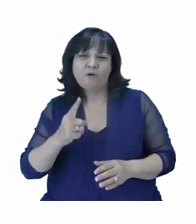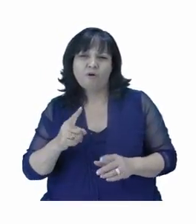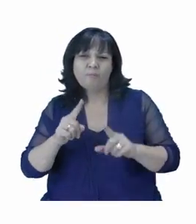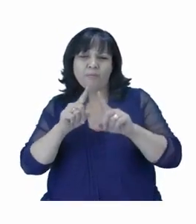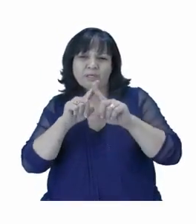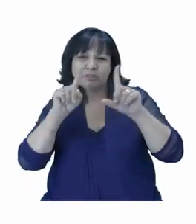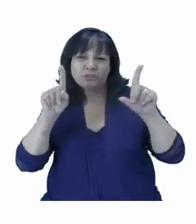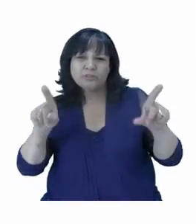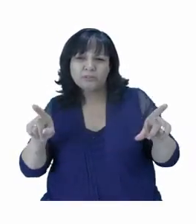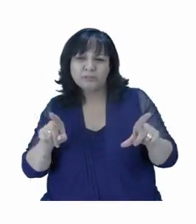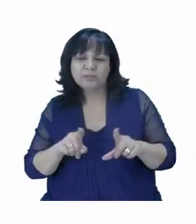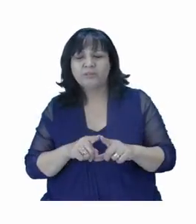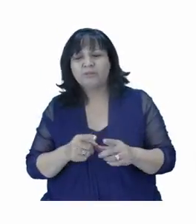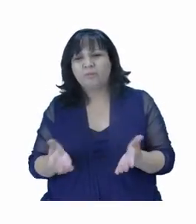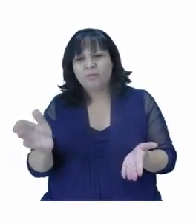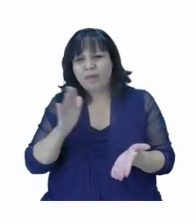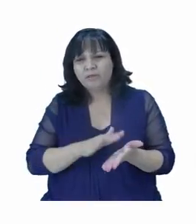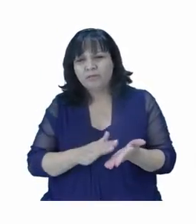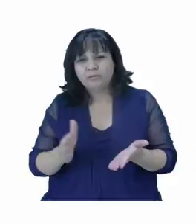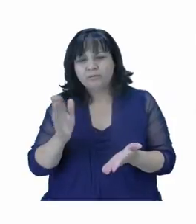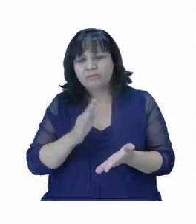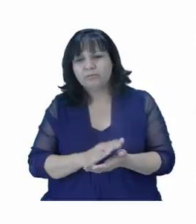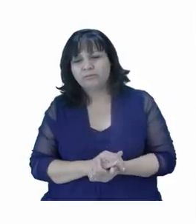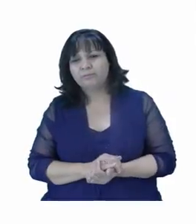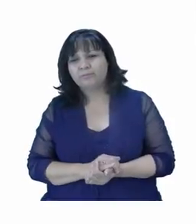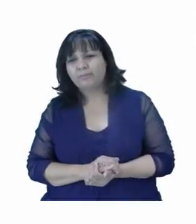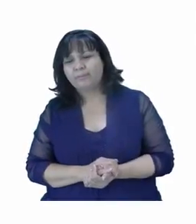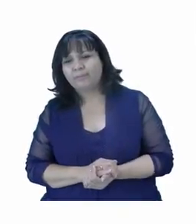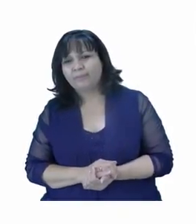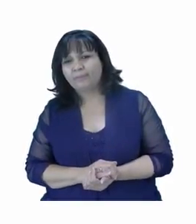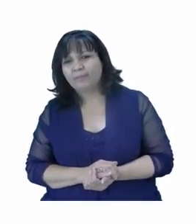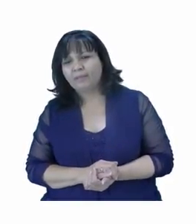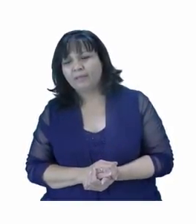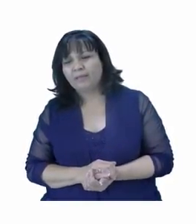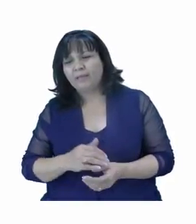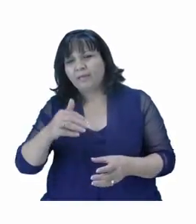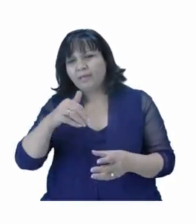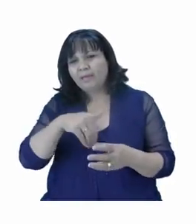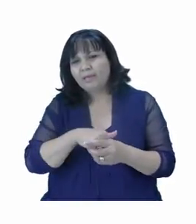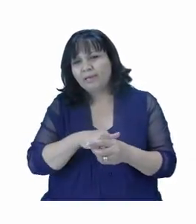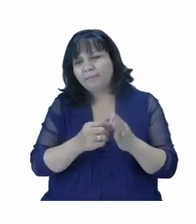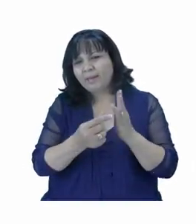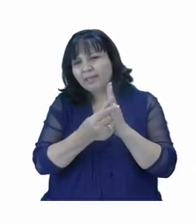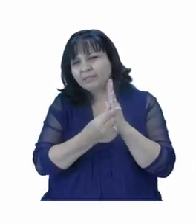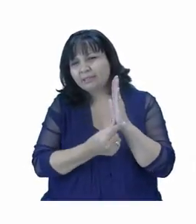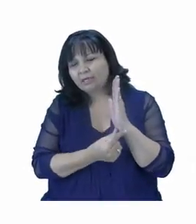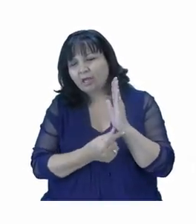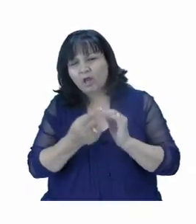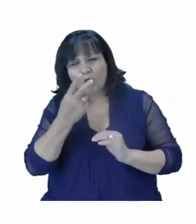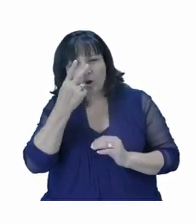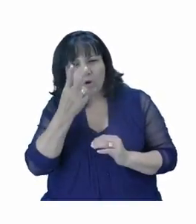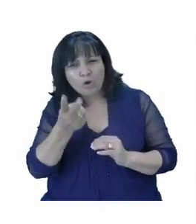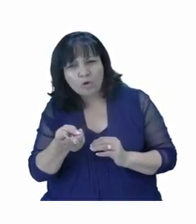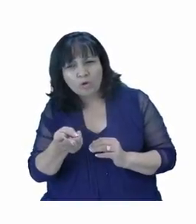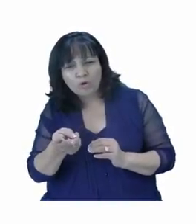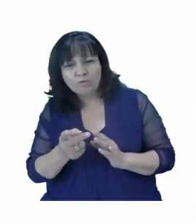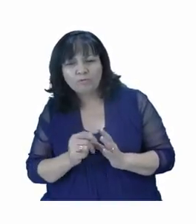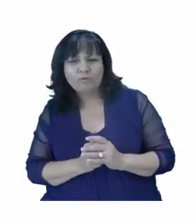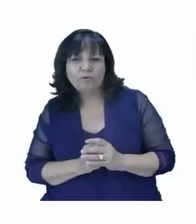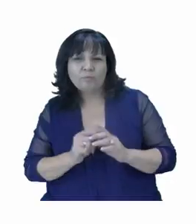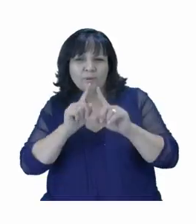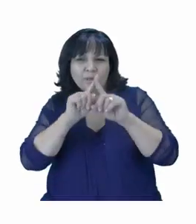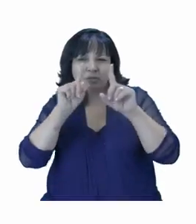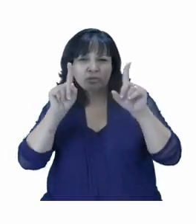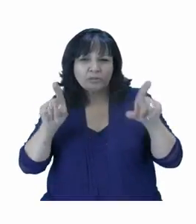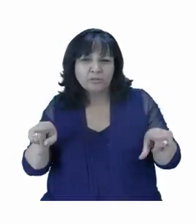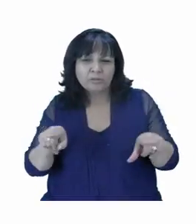to paste. It says, in a magazine, look for a picture of